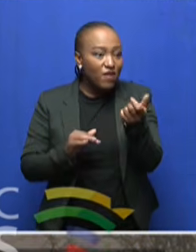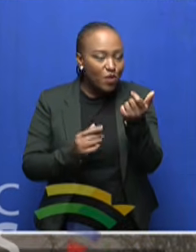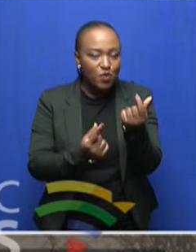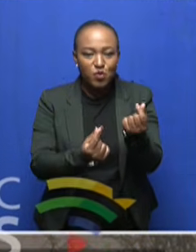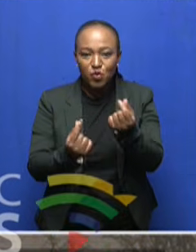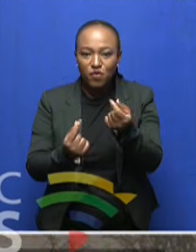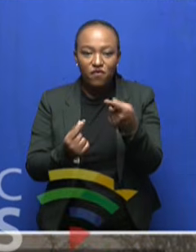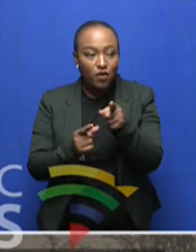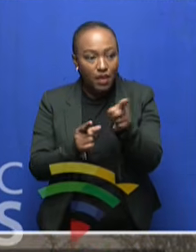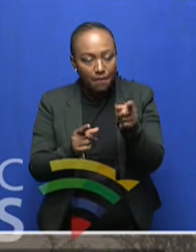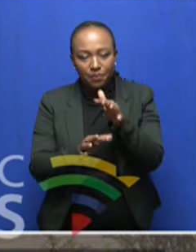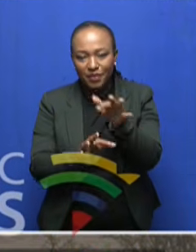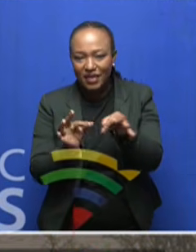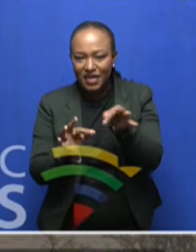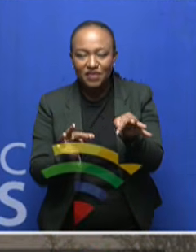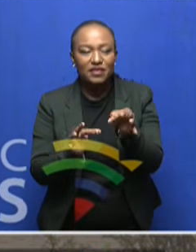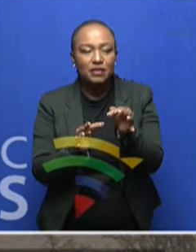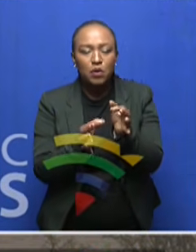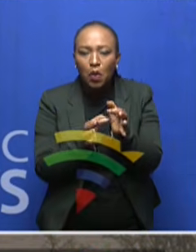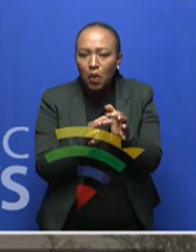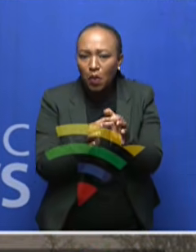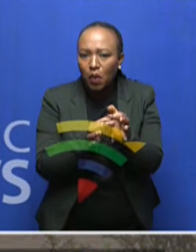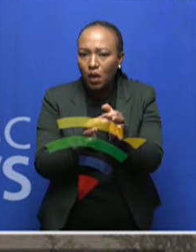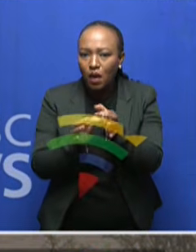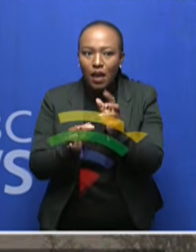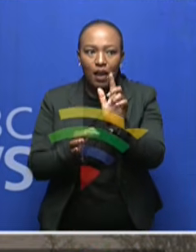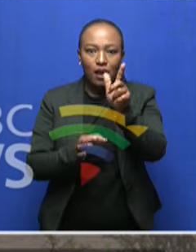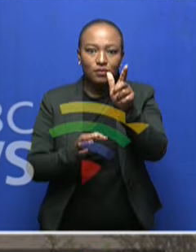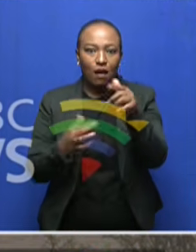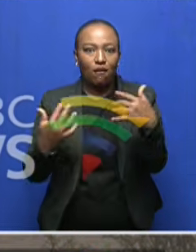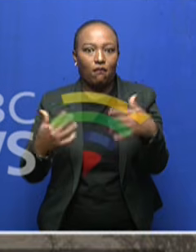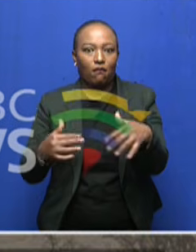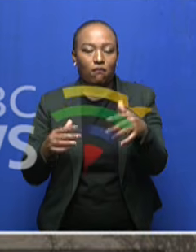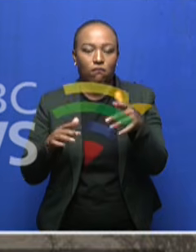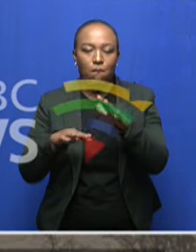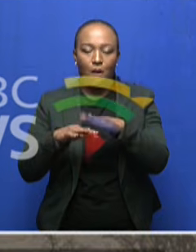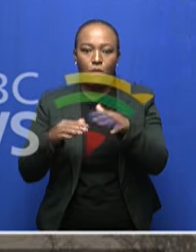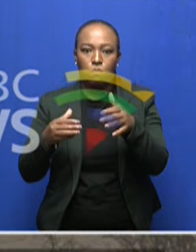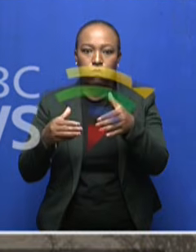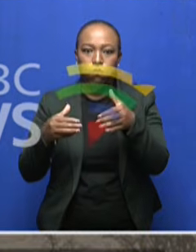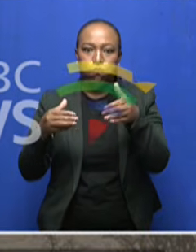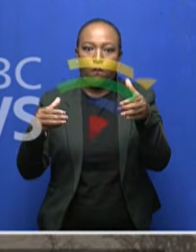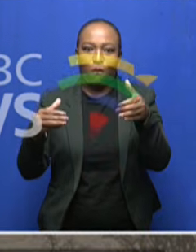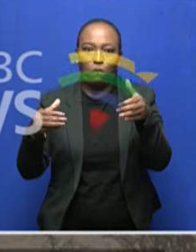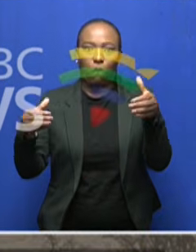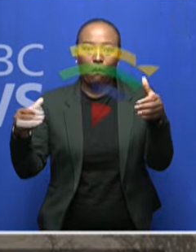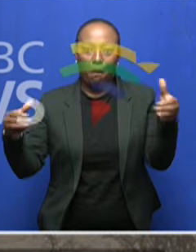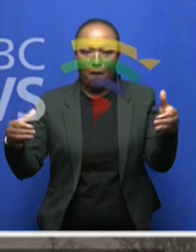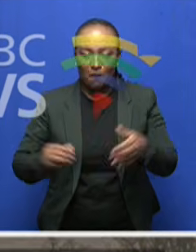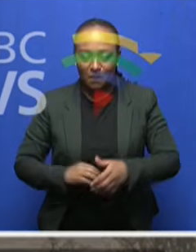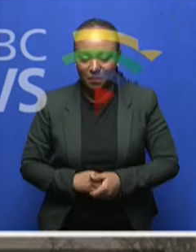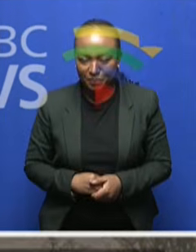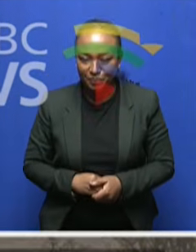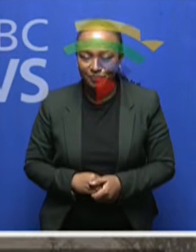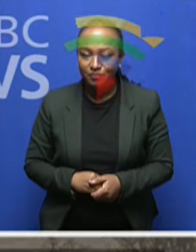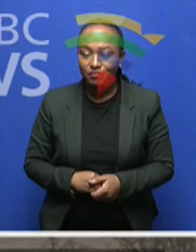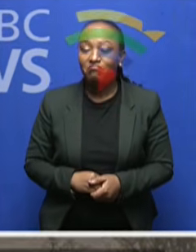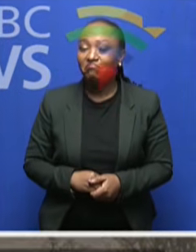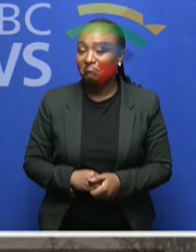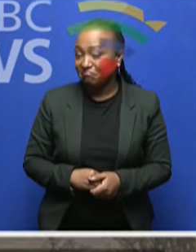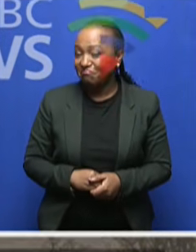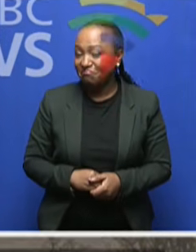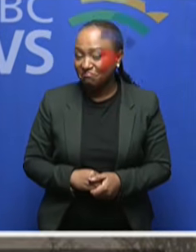as small gifts, and before I knew it, it had become something solid. Yeah, well, it's obviously